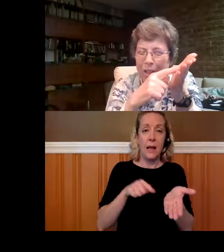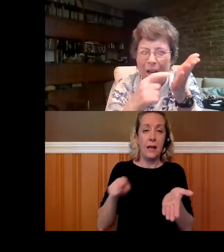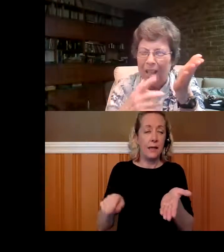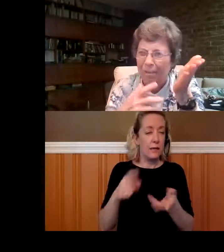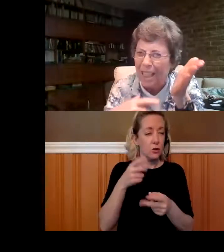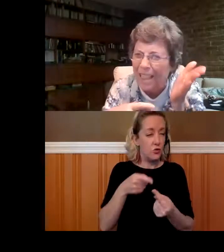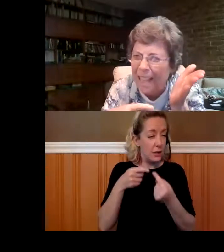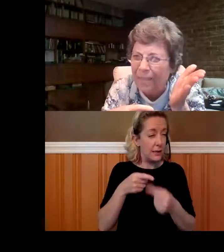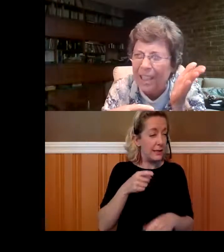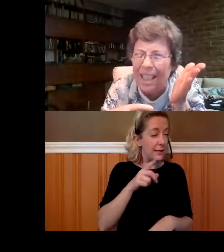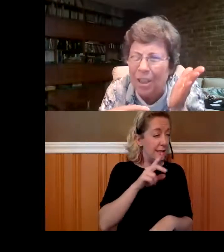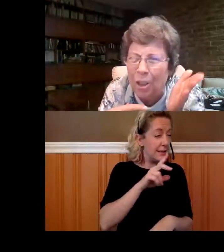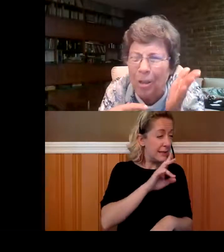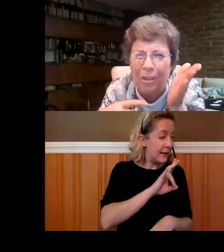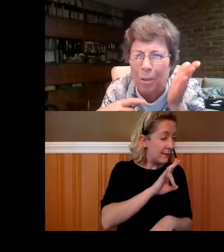I don't know what that is.